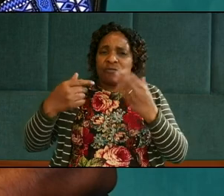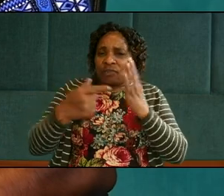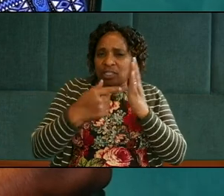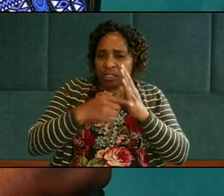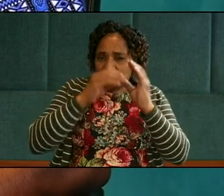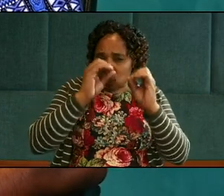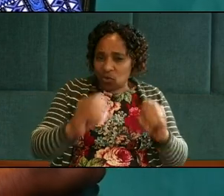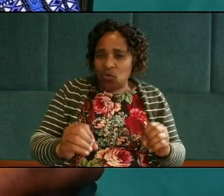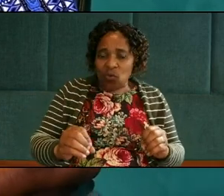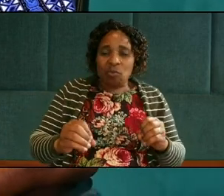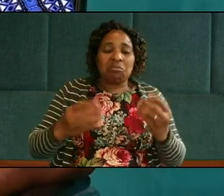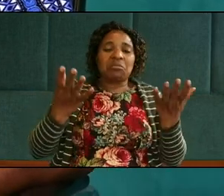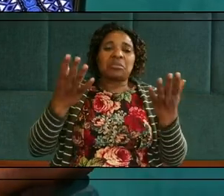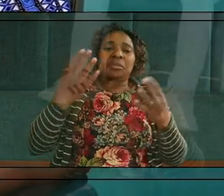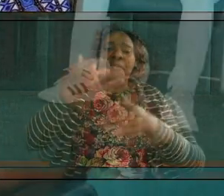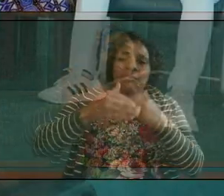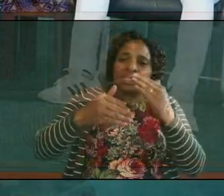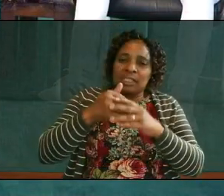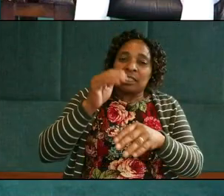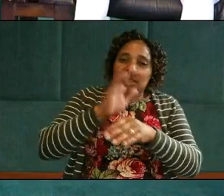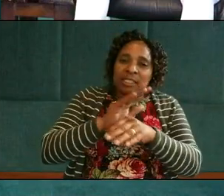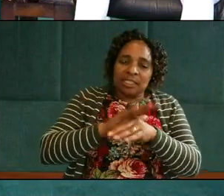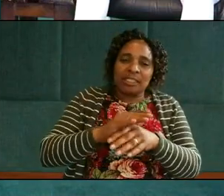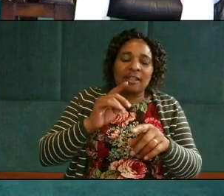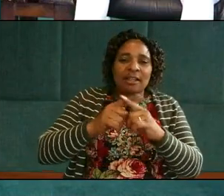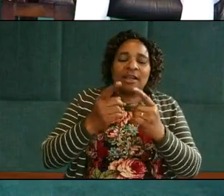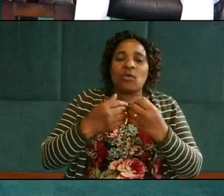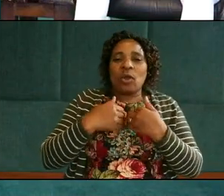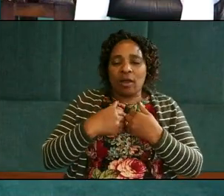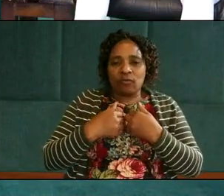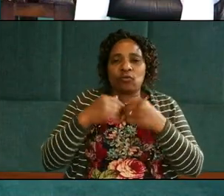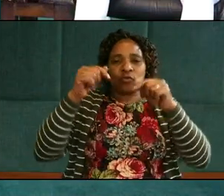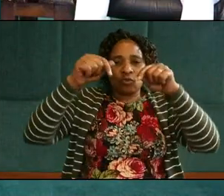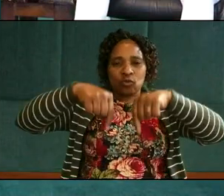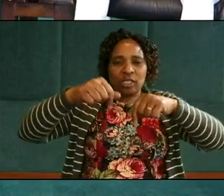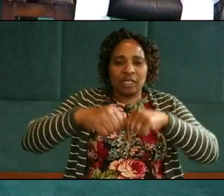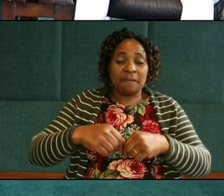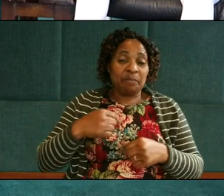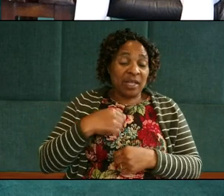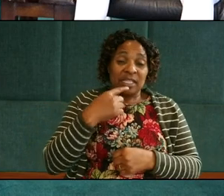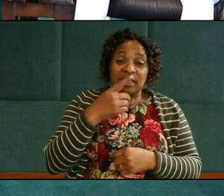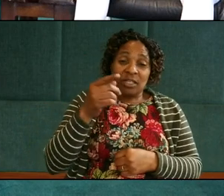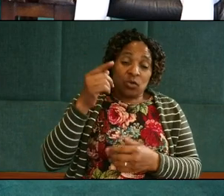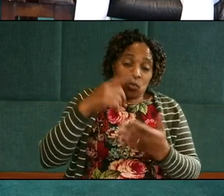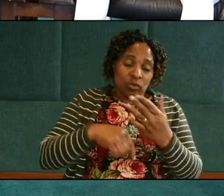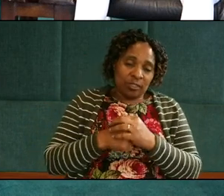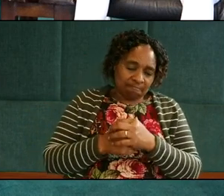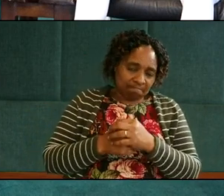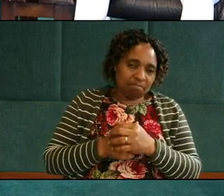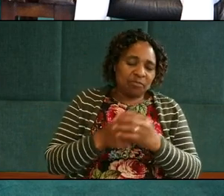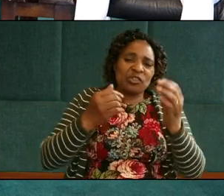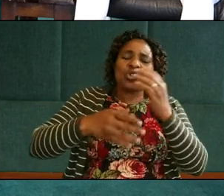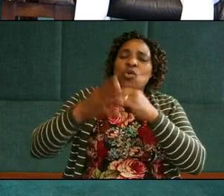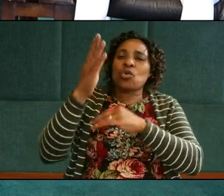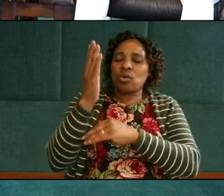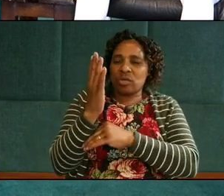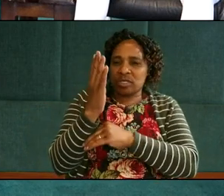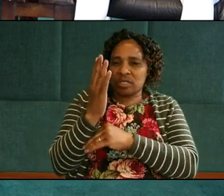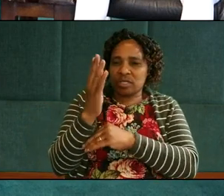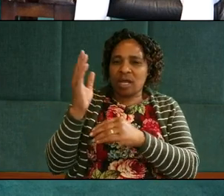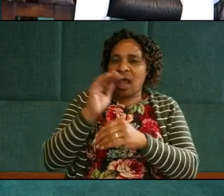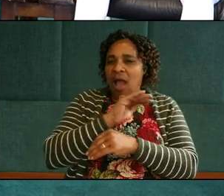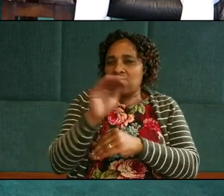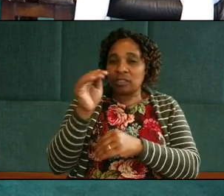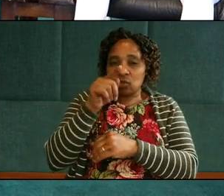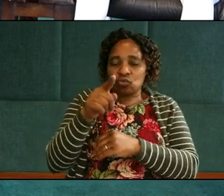more magnificent churches than those that we have today. What I'd have to say about this is, God, when God